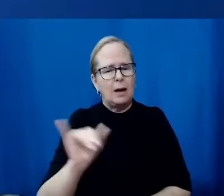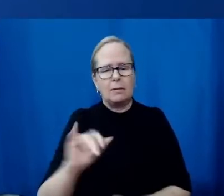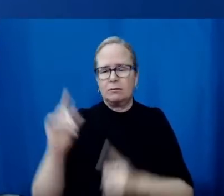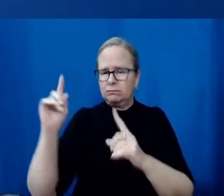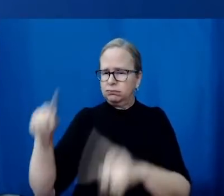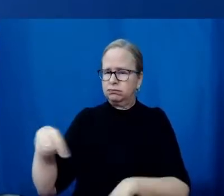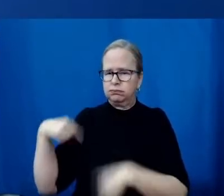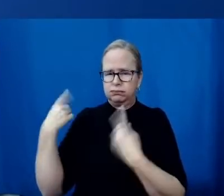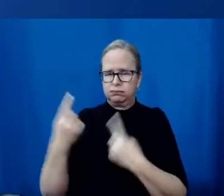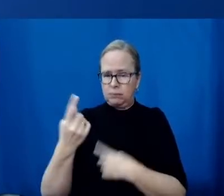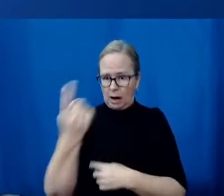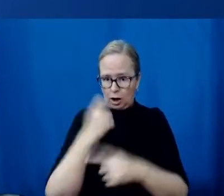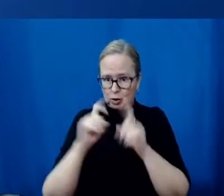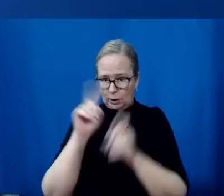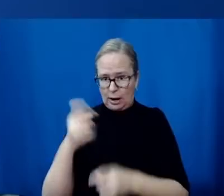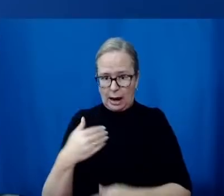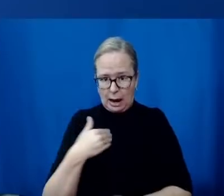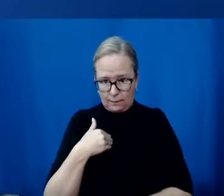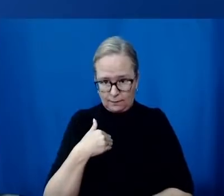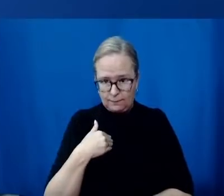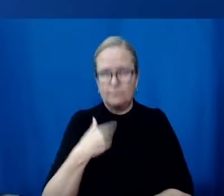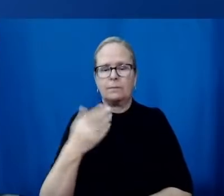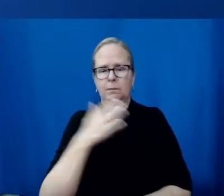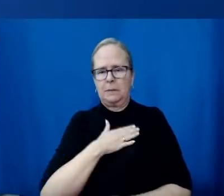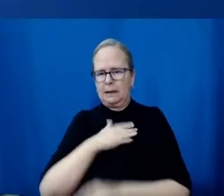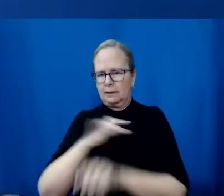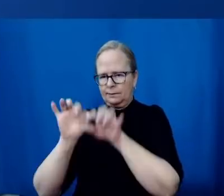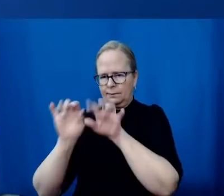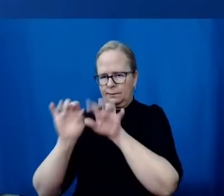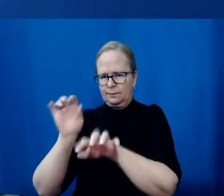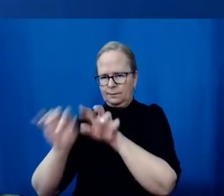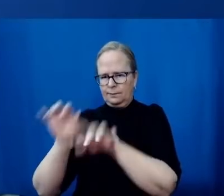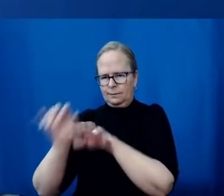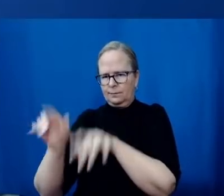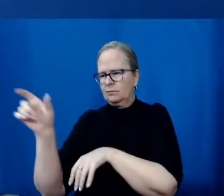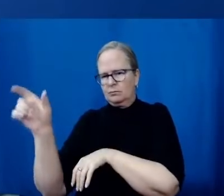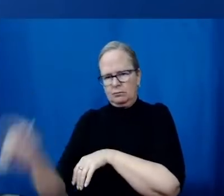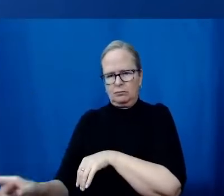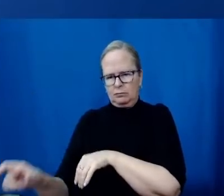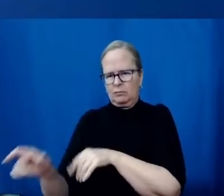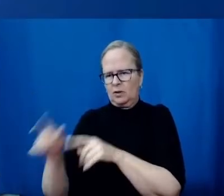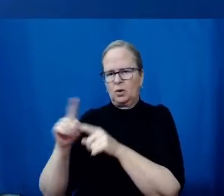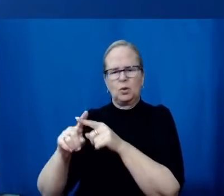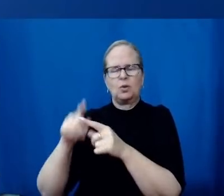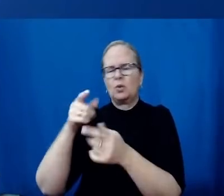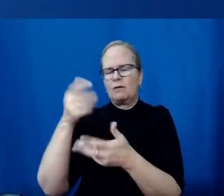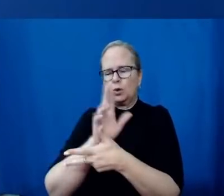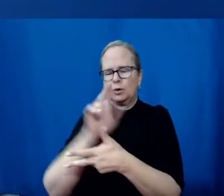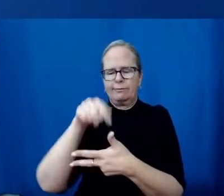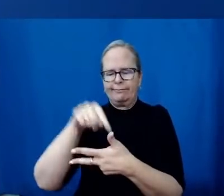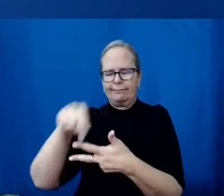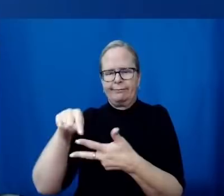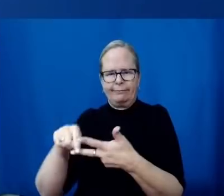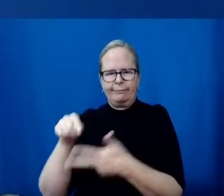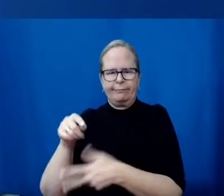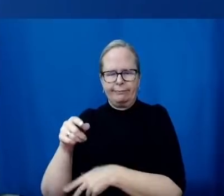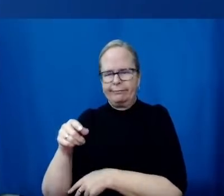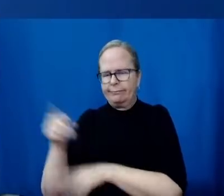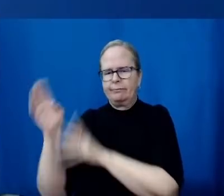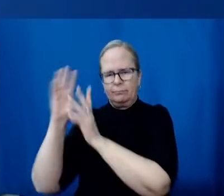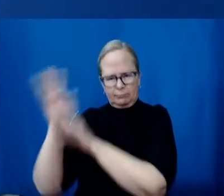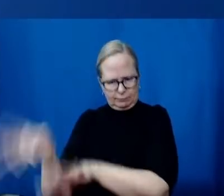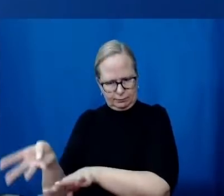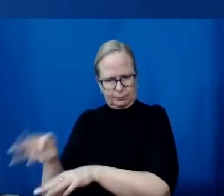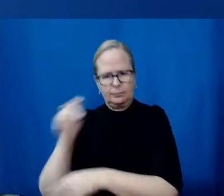have any questions that you would like to put before the panel, please feel free to enter them into whatever streaming service you are joining